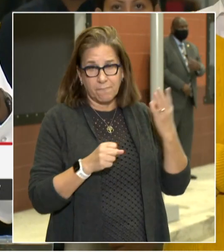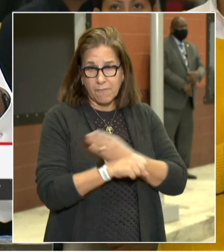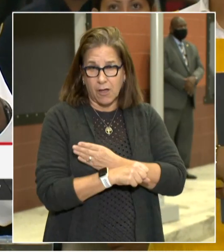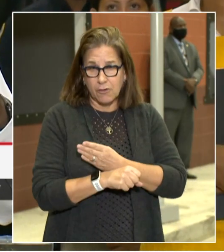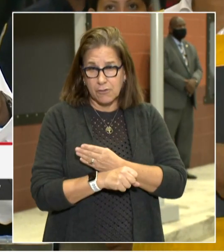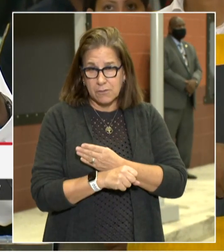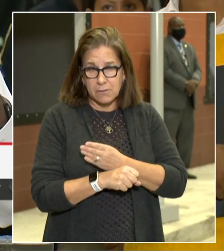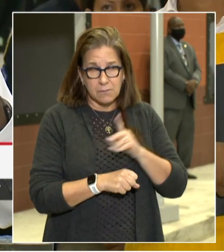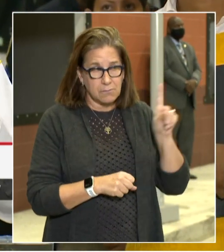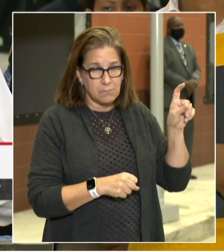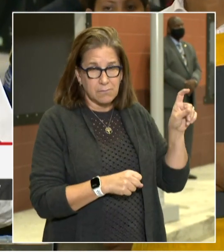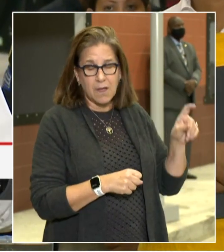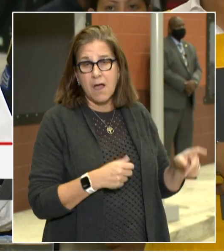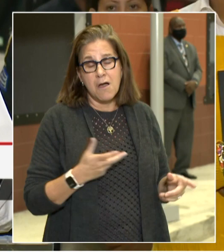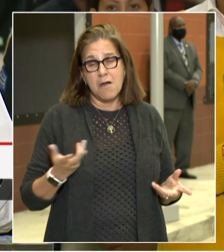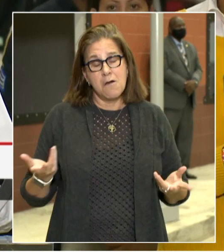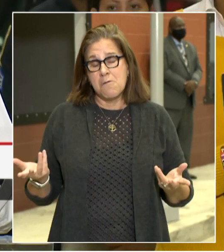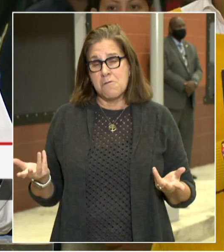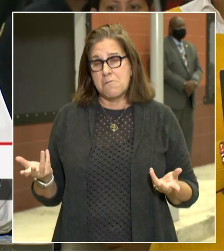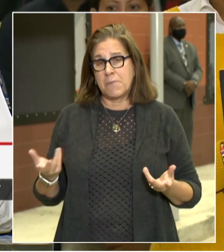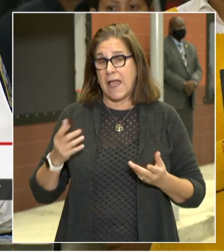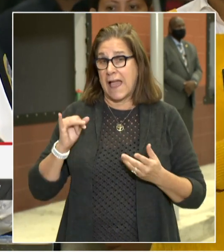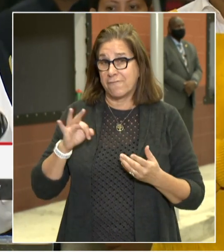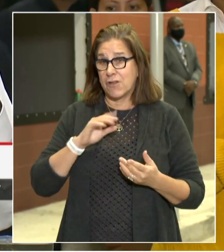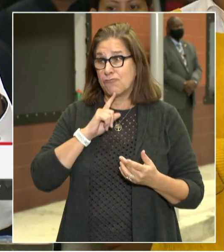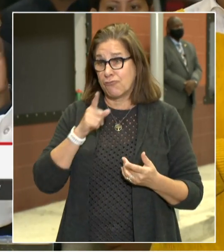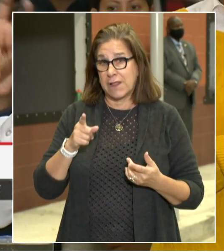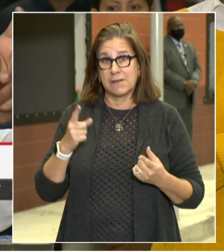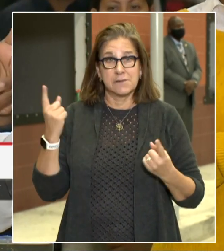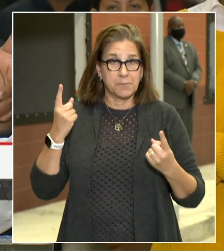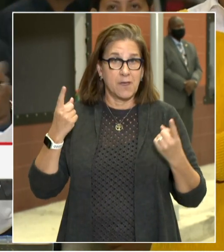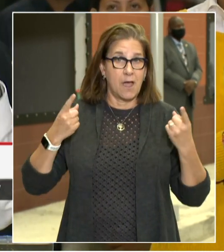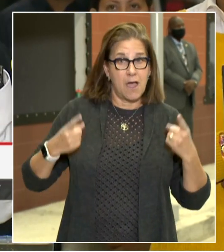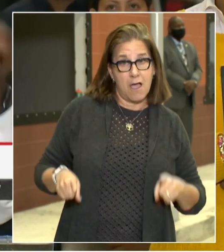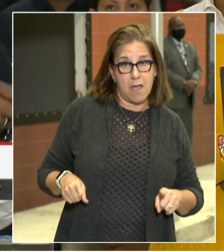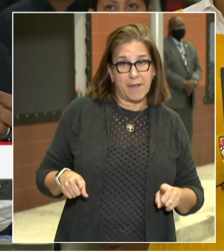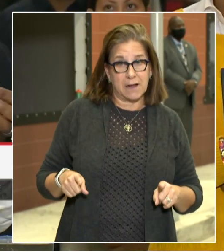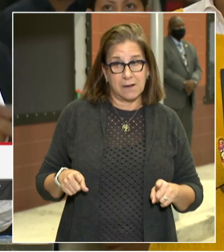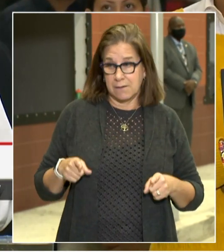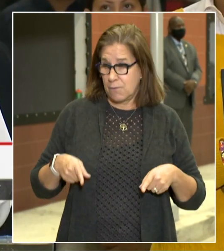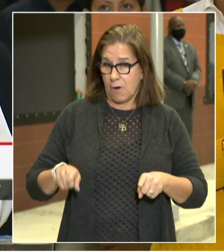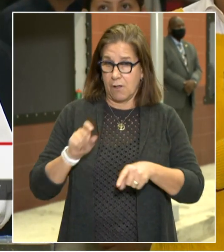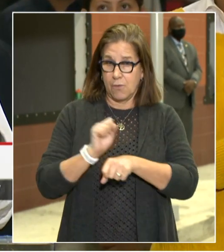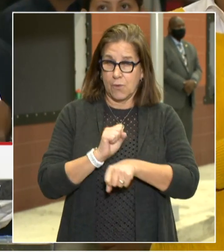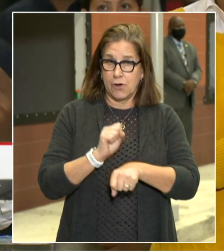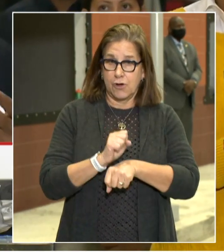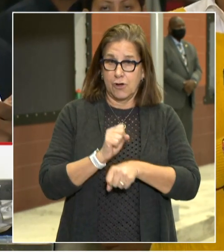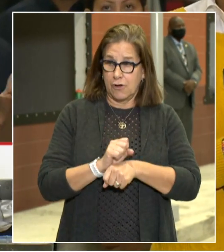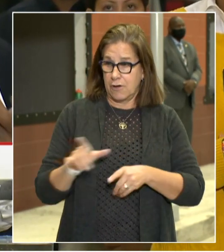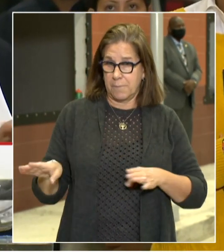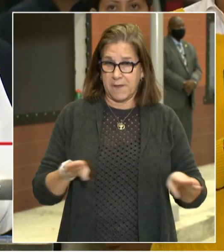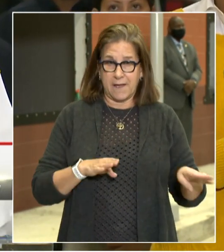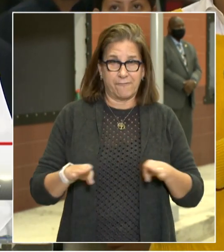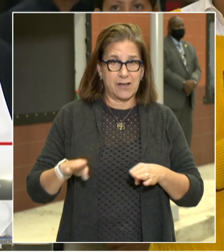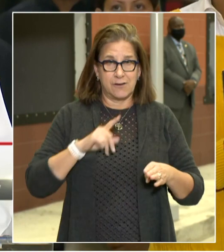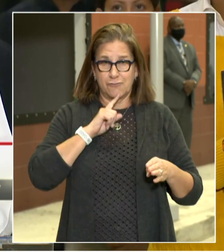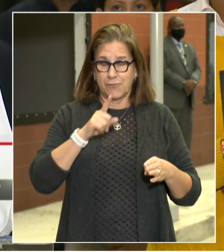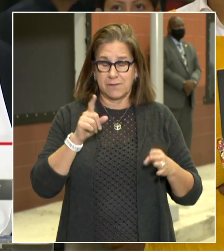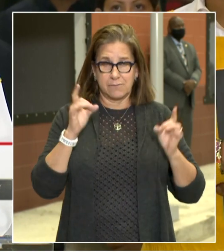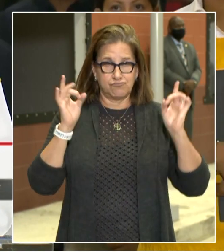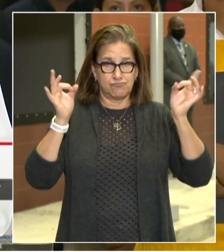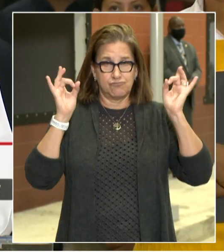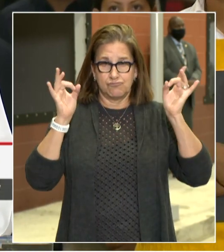happened while the person is employed with the Metropolitan Police Department, if the behavior is egregious to the point that it calls for a person to be